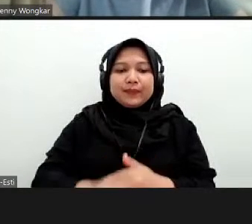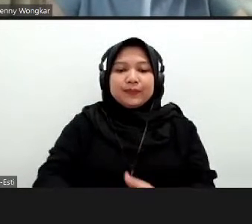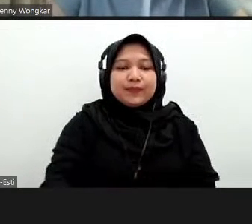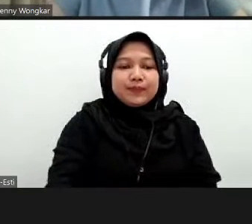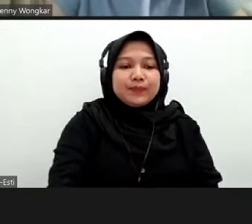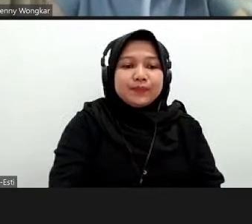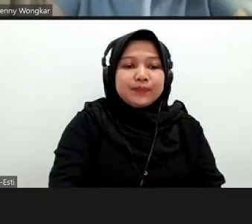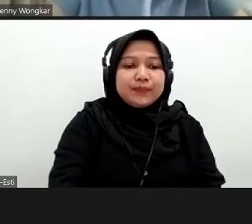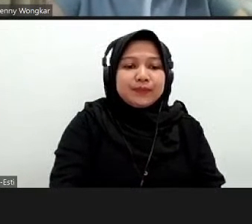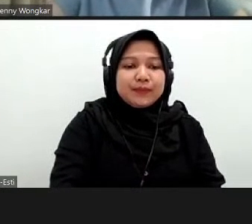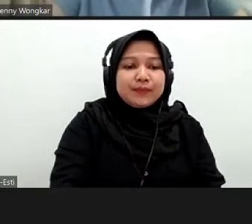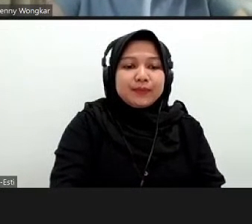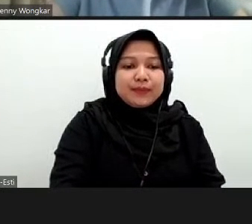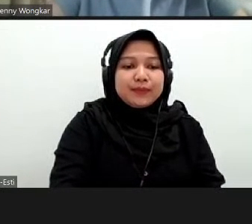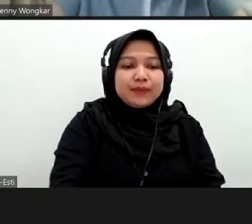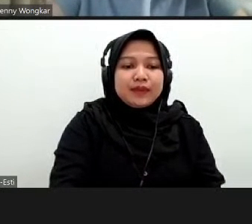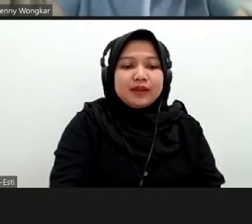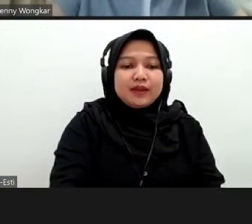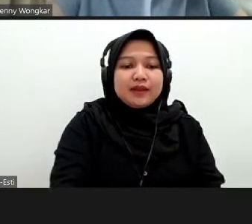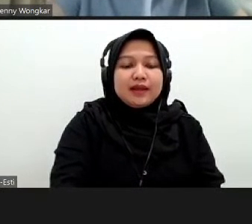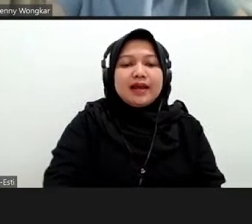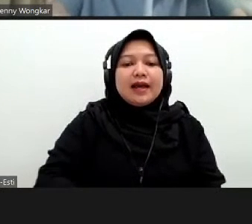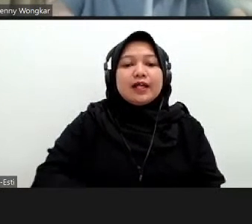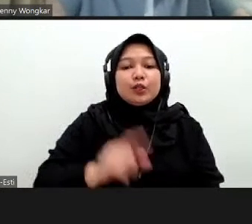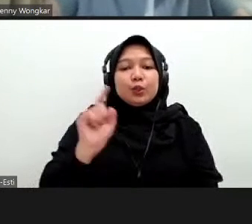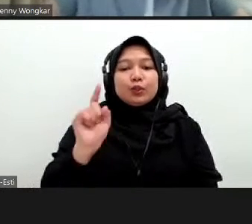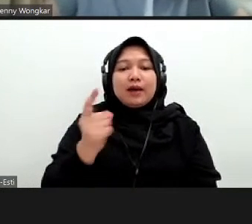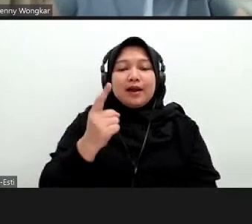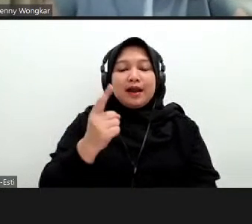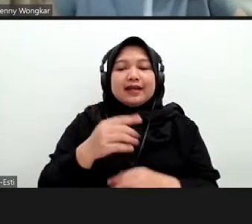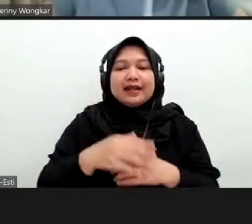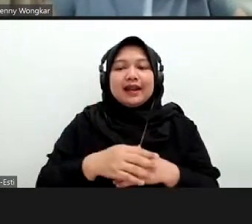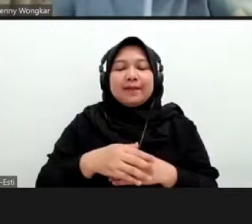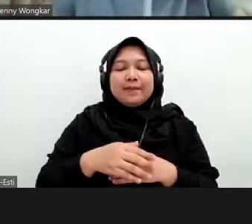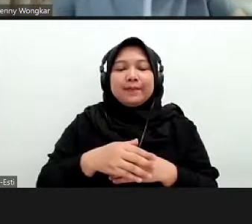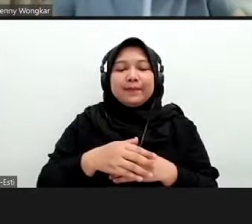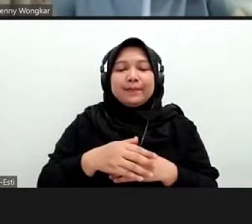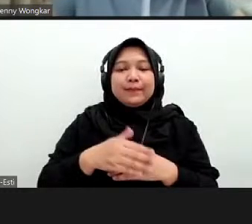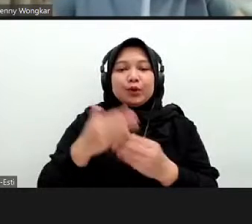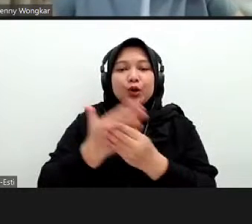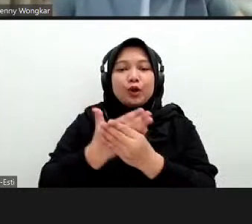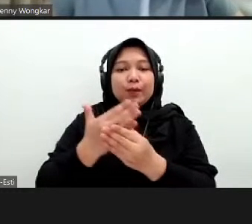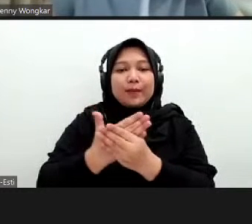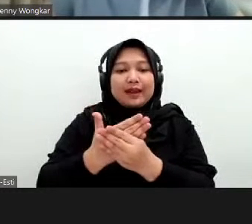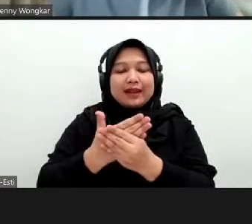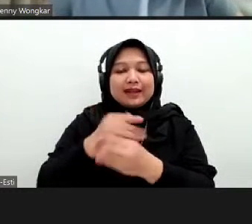become concerns in many countries. And also mentioned in the PAC document